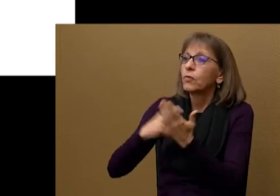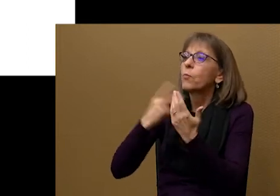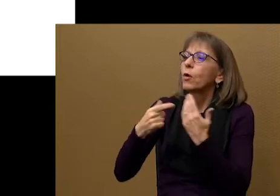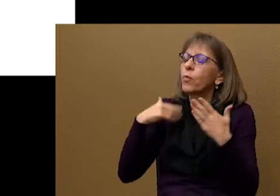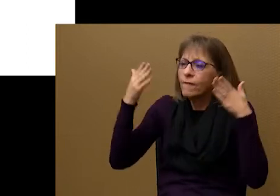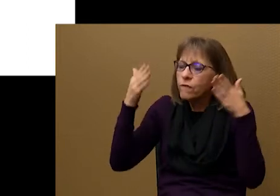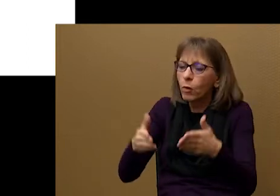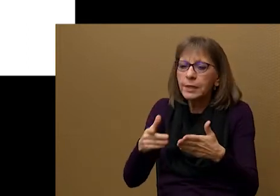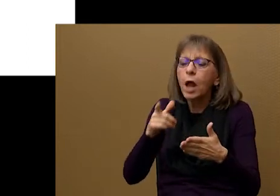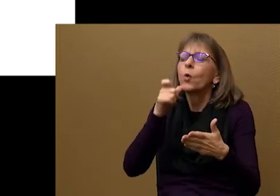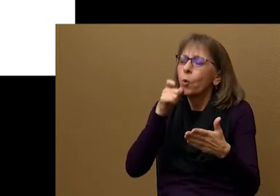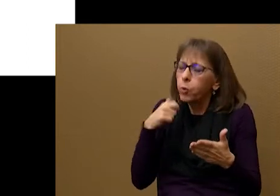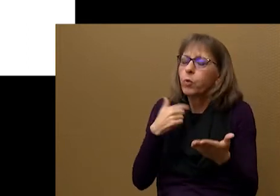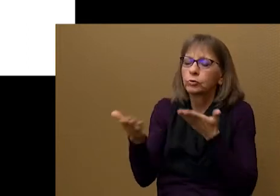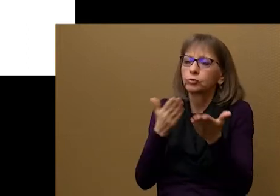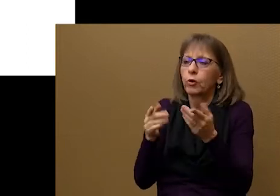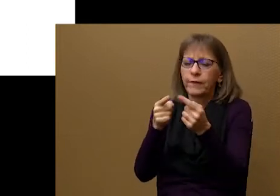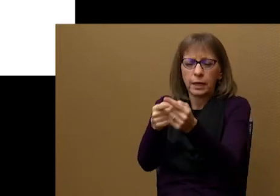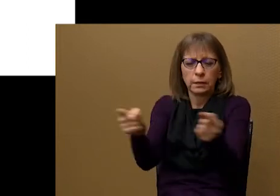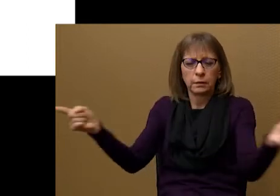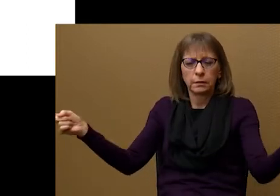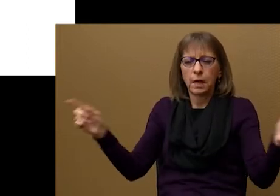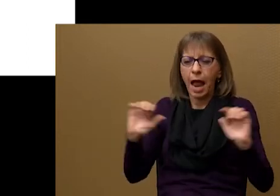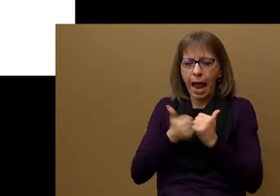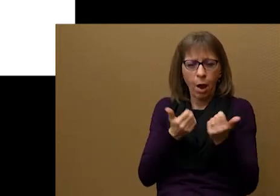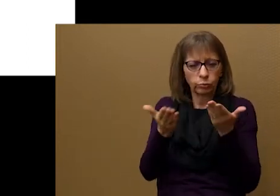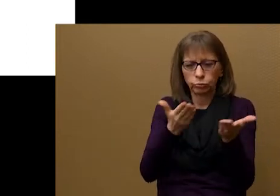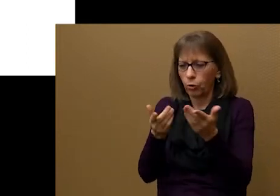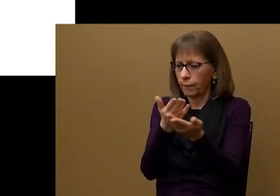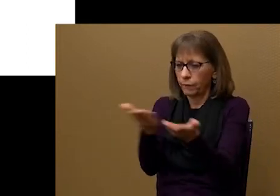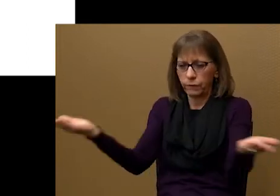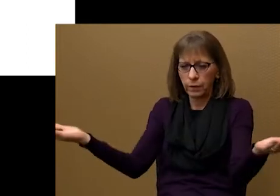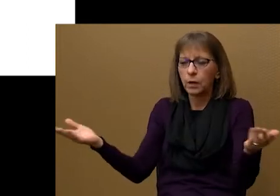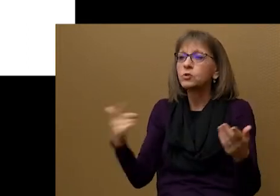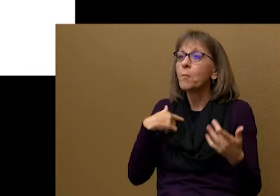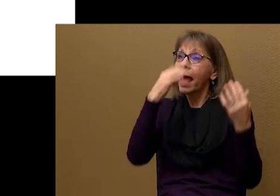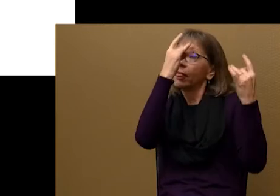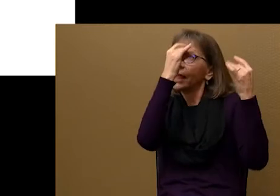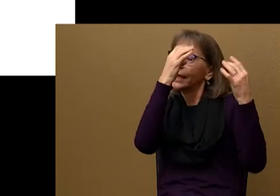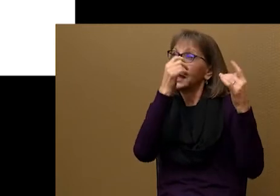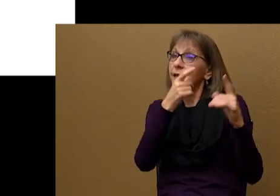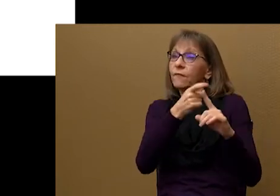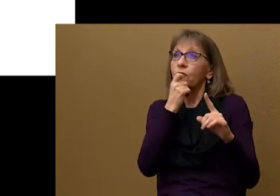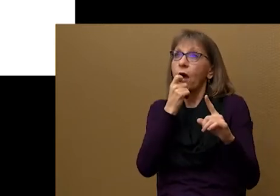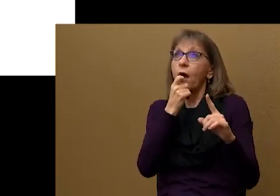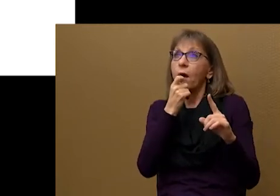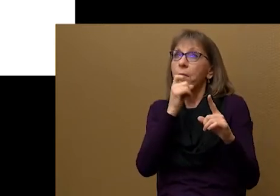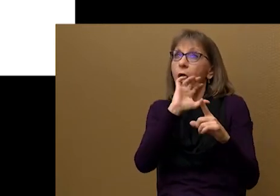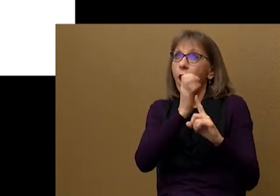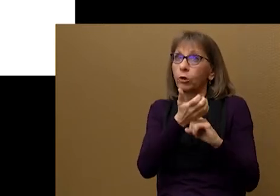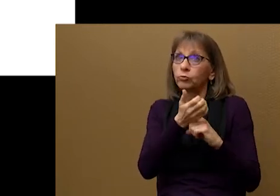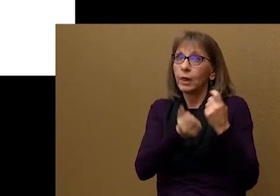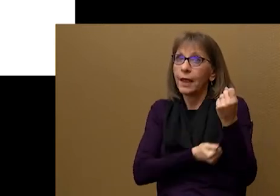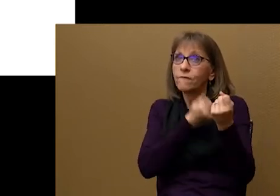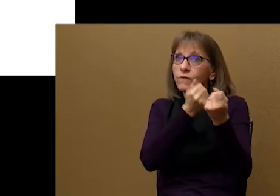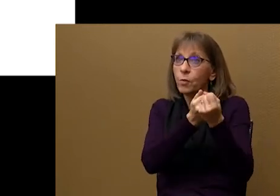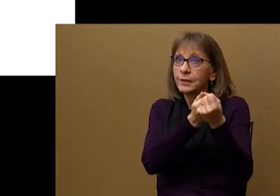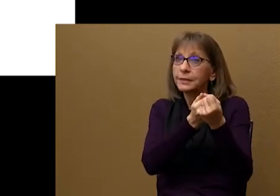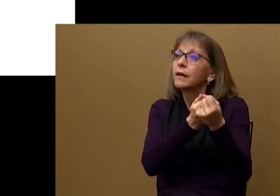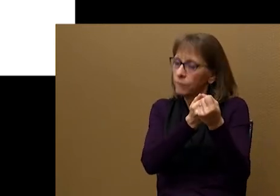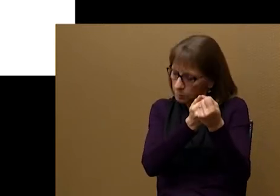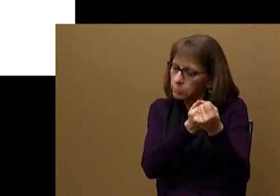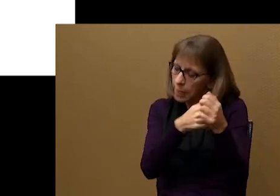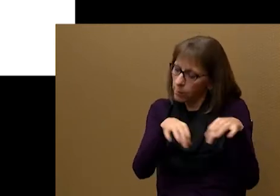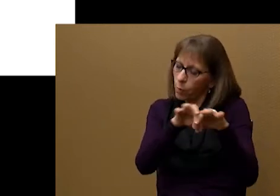became very, very focused on who we were serving and what it took to serve them. So my thinking moved away from the whole issue of